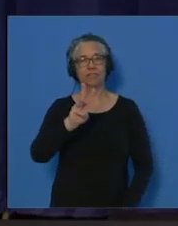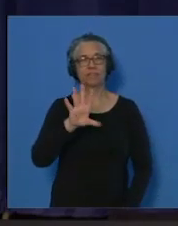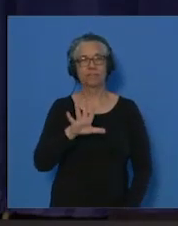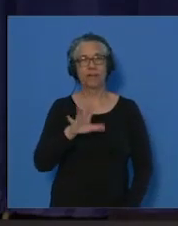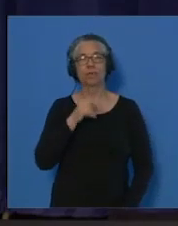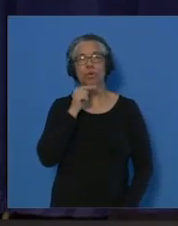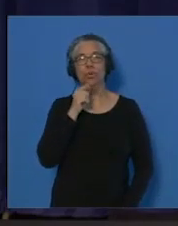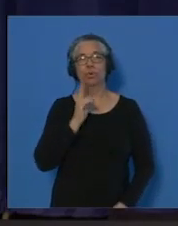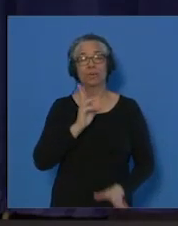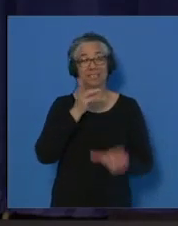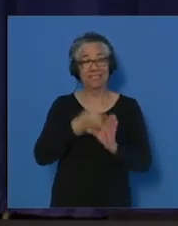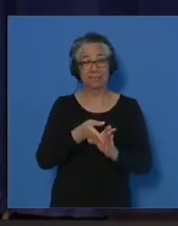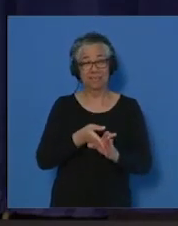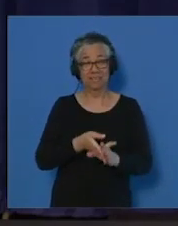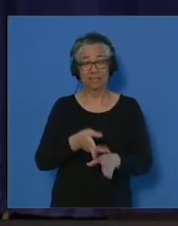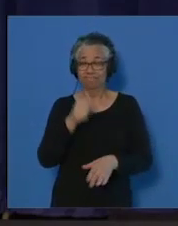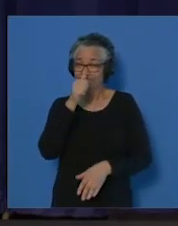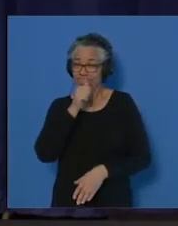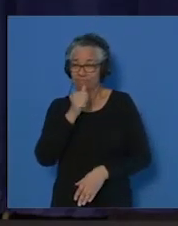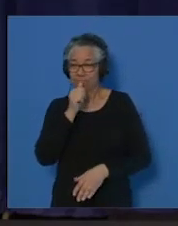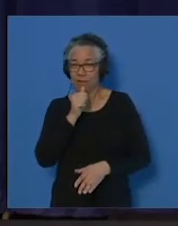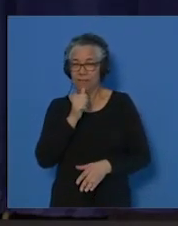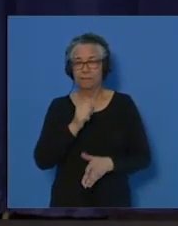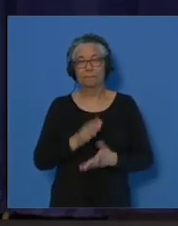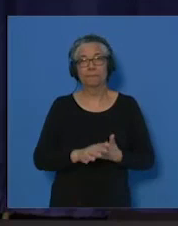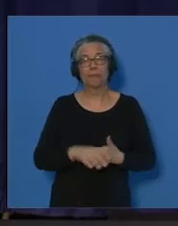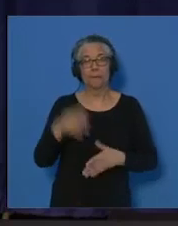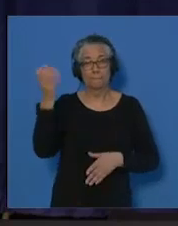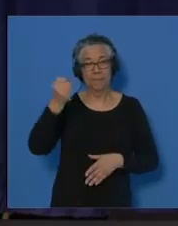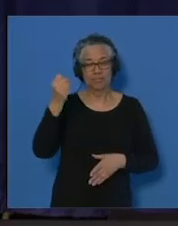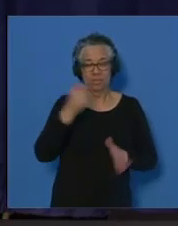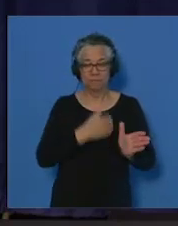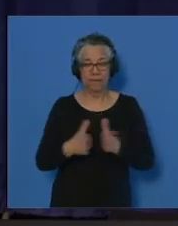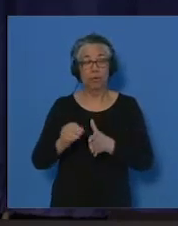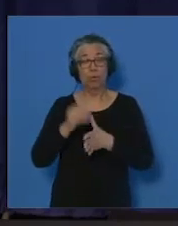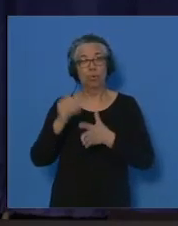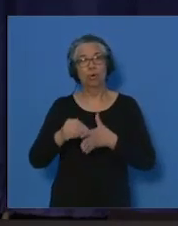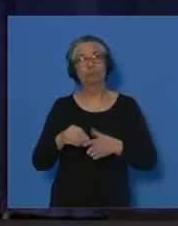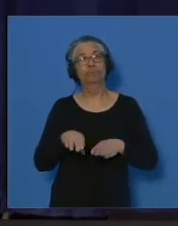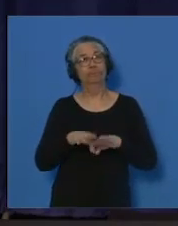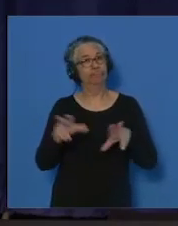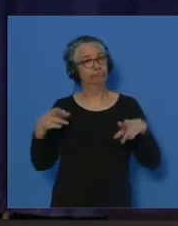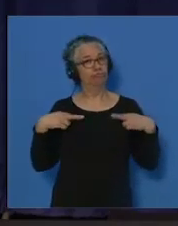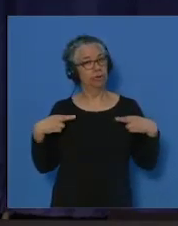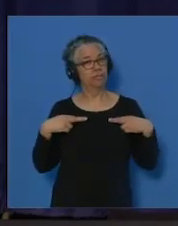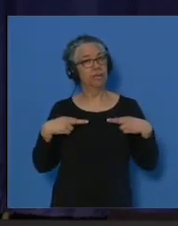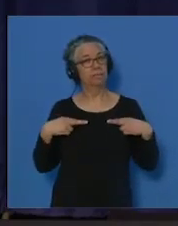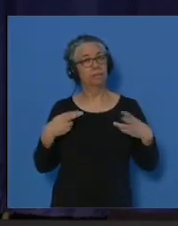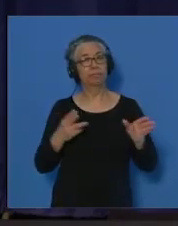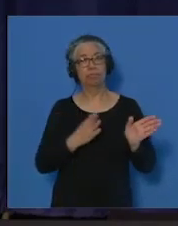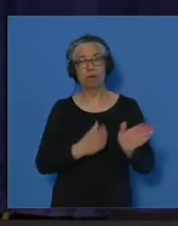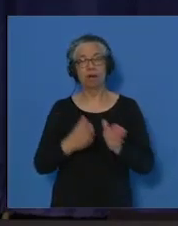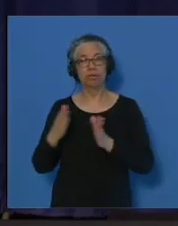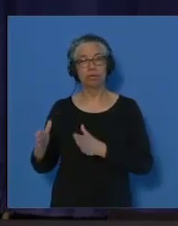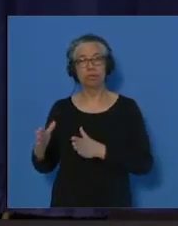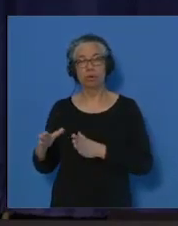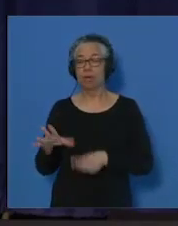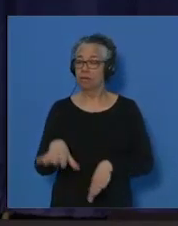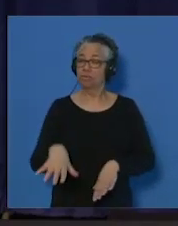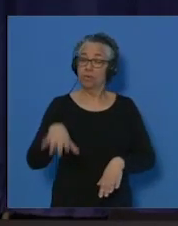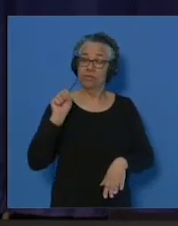private defined contribution pension plan or local retirement product to voluntarily withdraw up